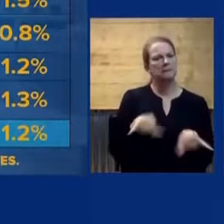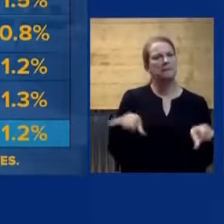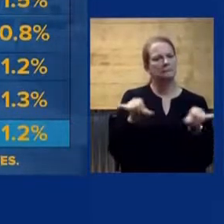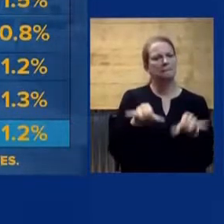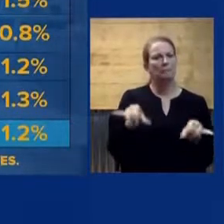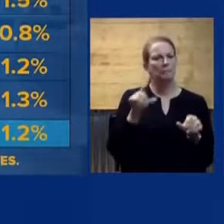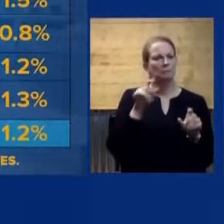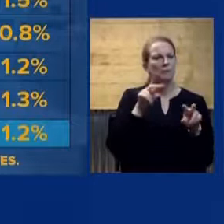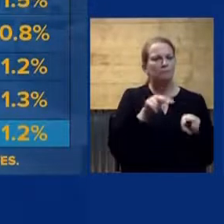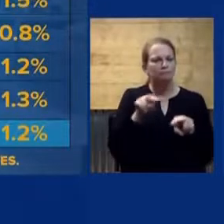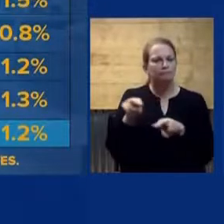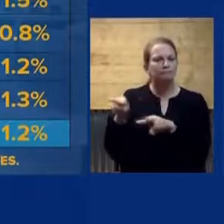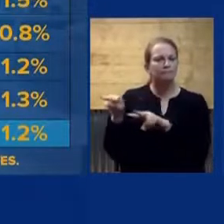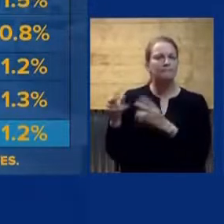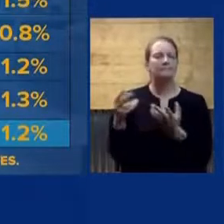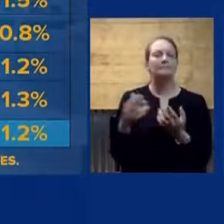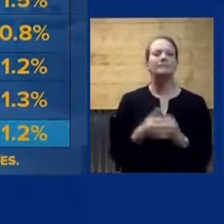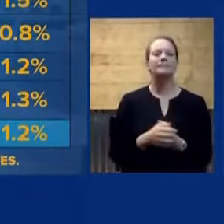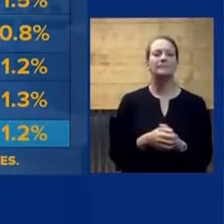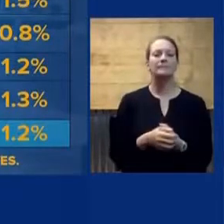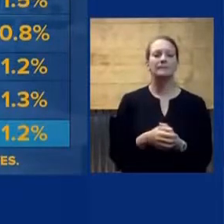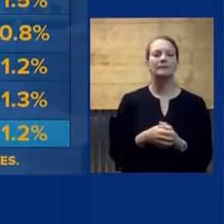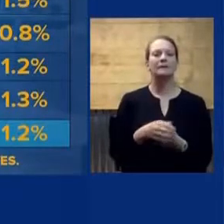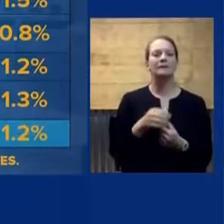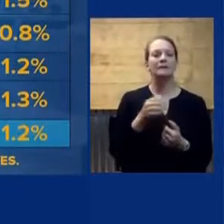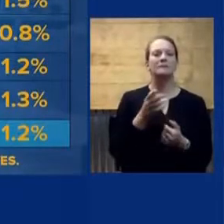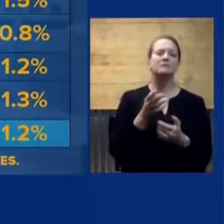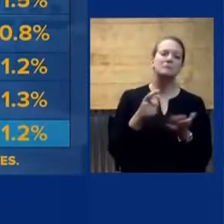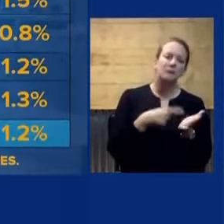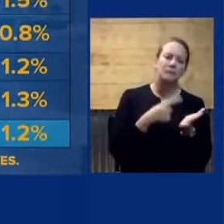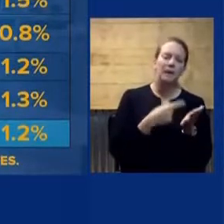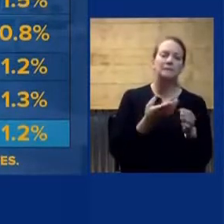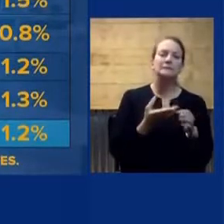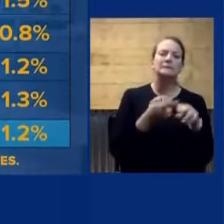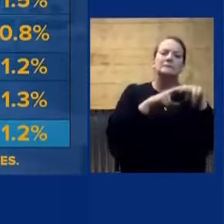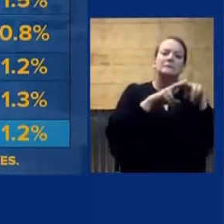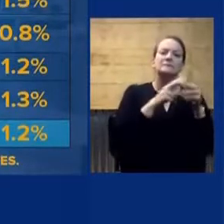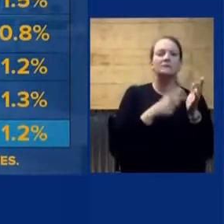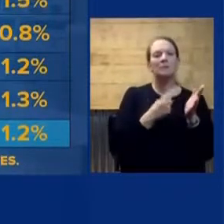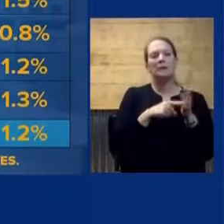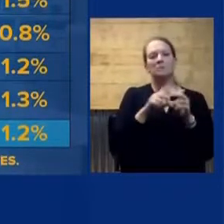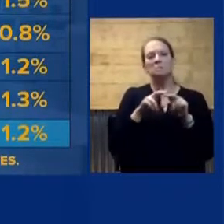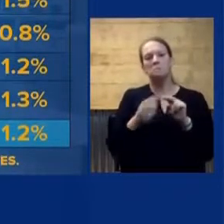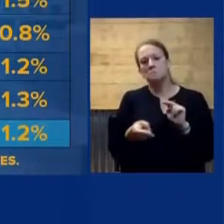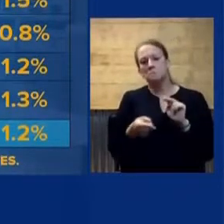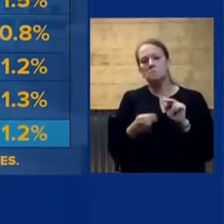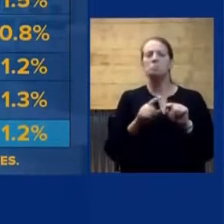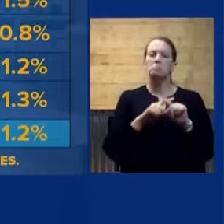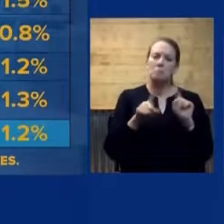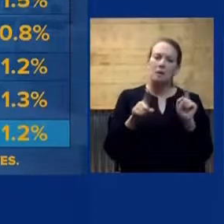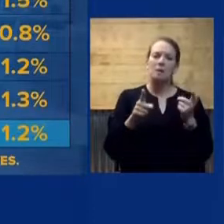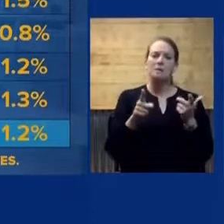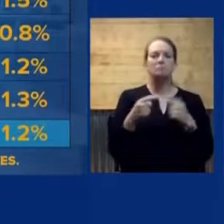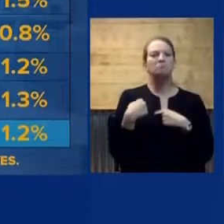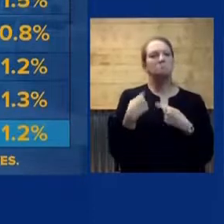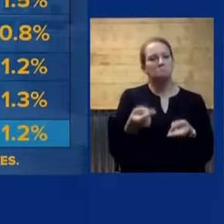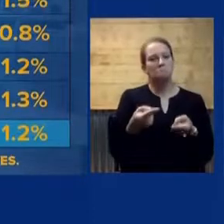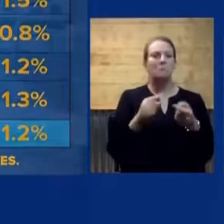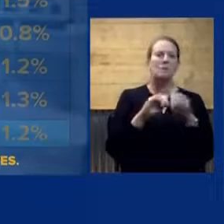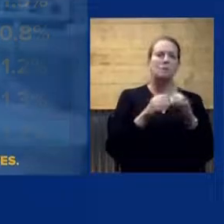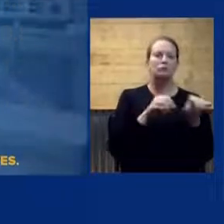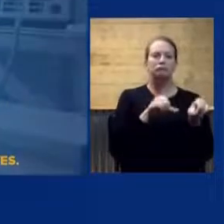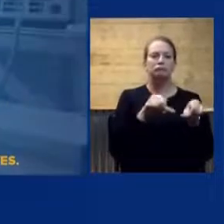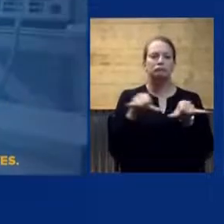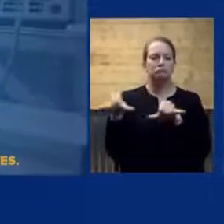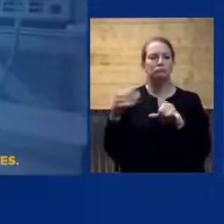watching. And you get a little uptick, a little downtick, but they're basically all in